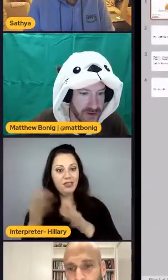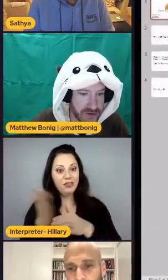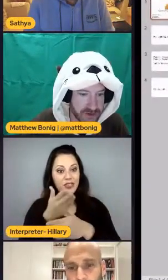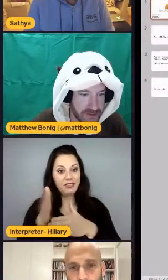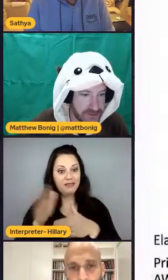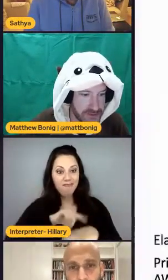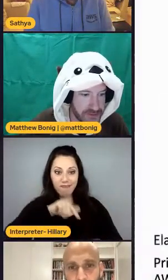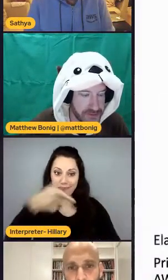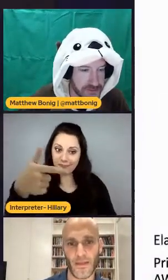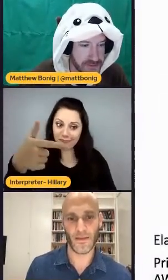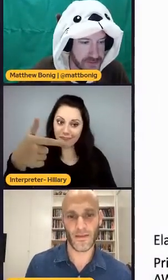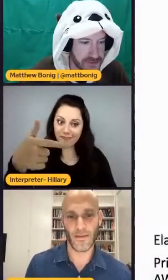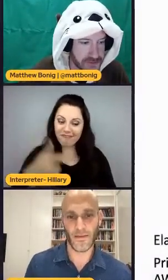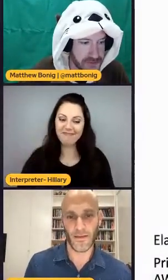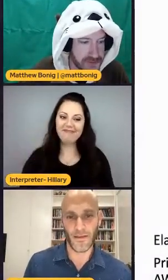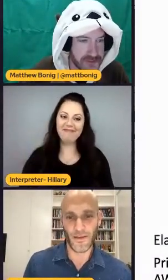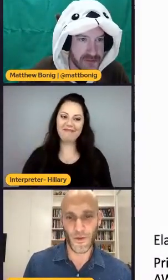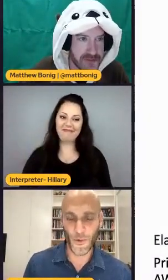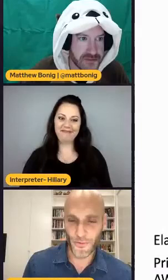all yours.